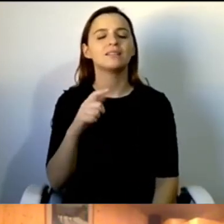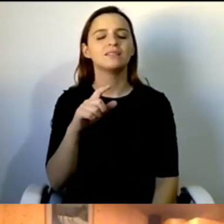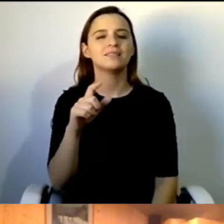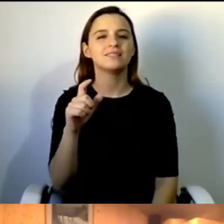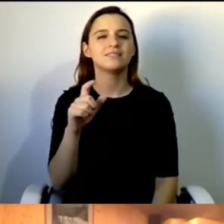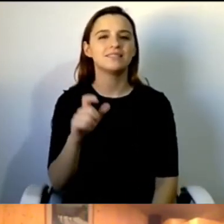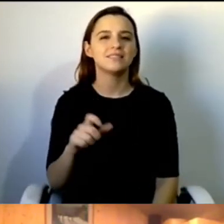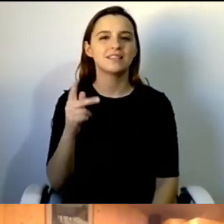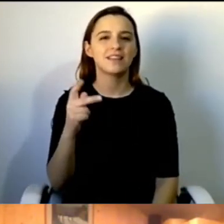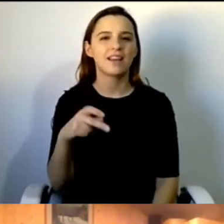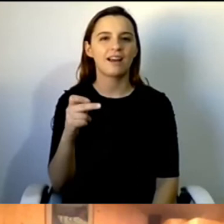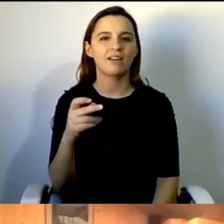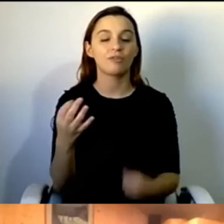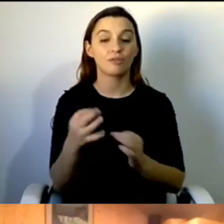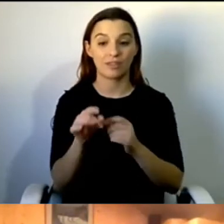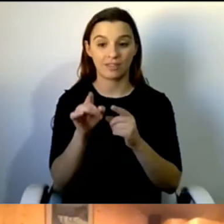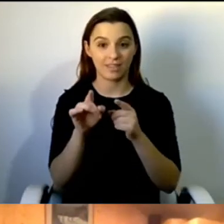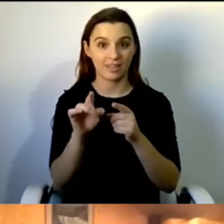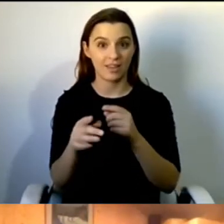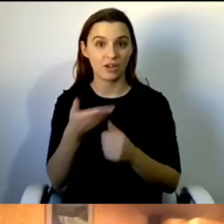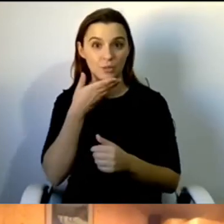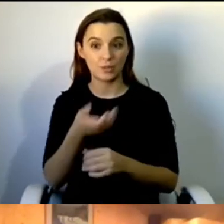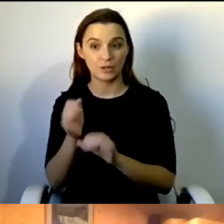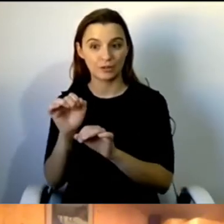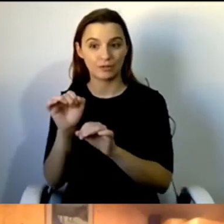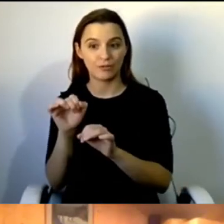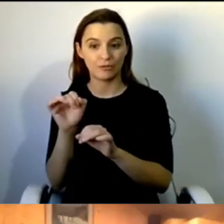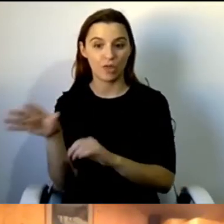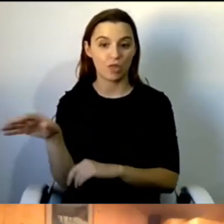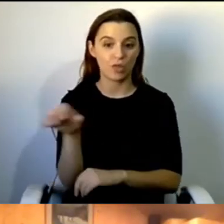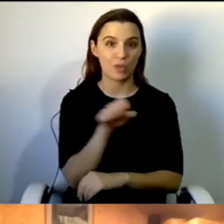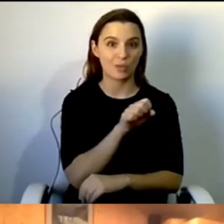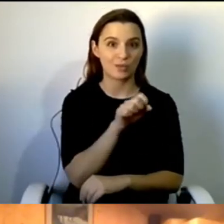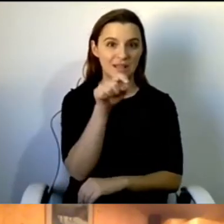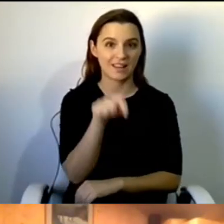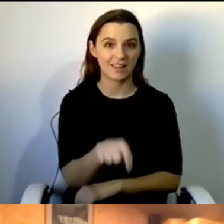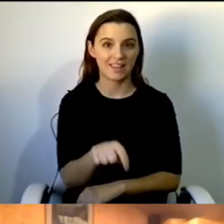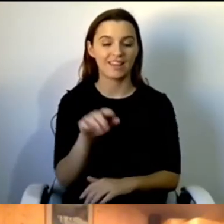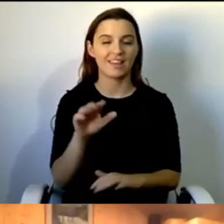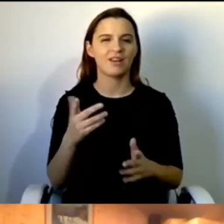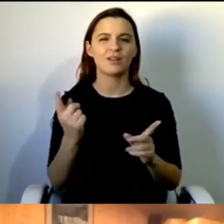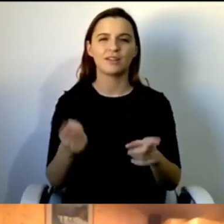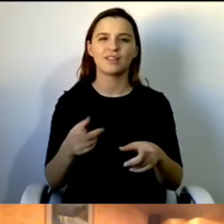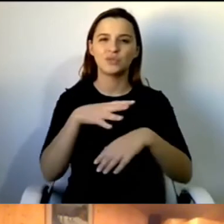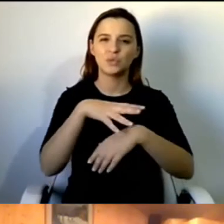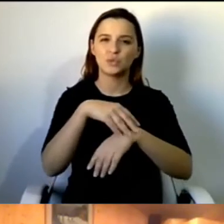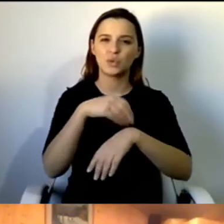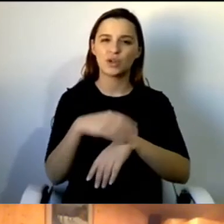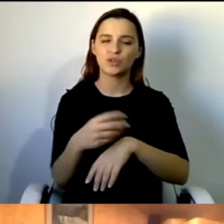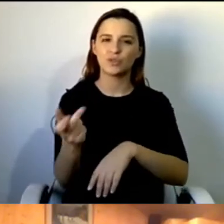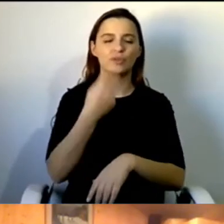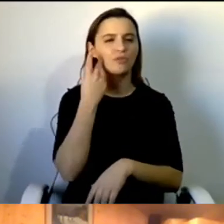living movement in the United States. And when he came, he was thinking that Sweden would be much further along. He had gone